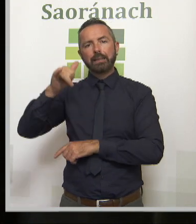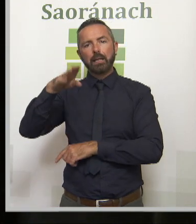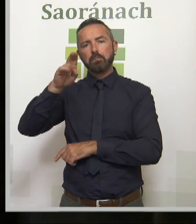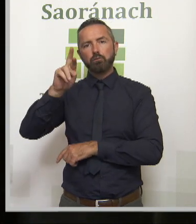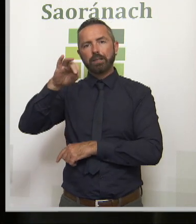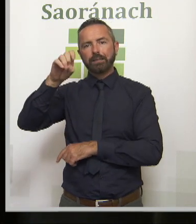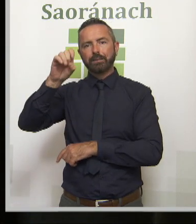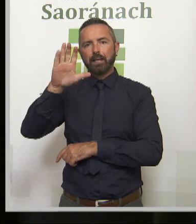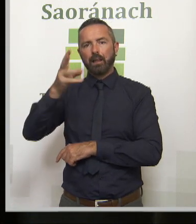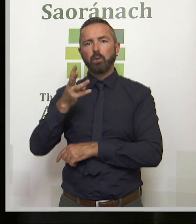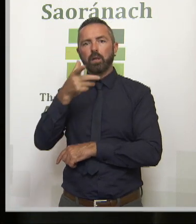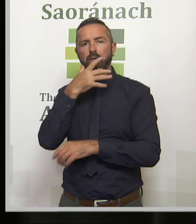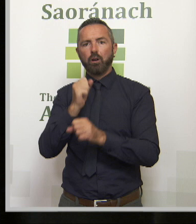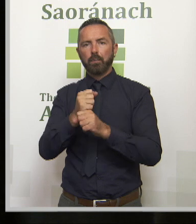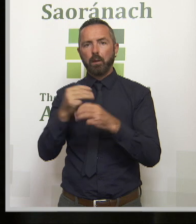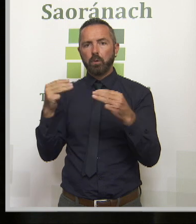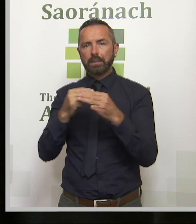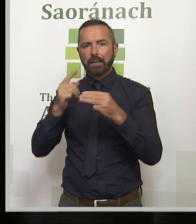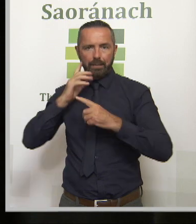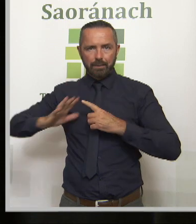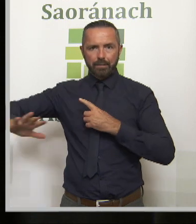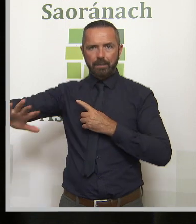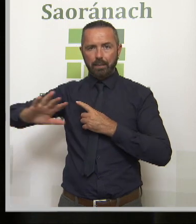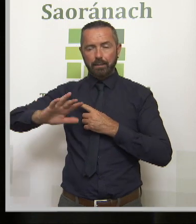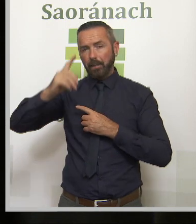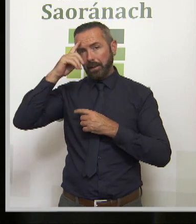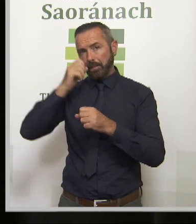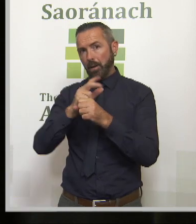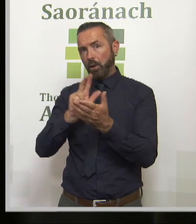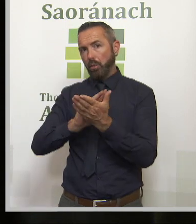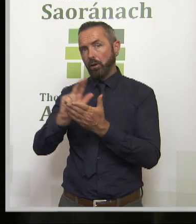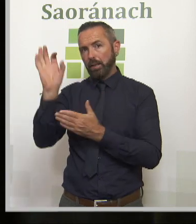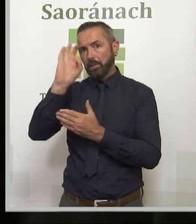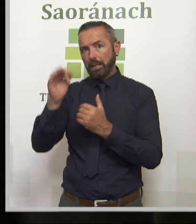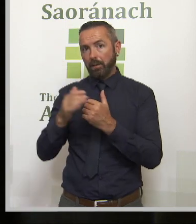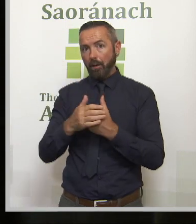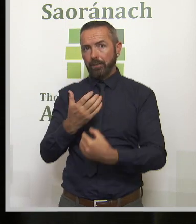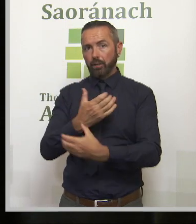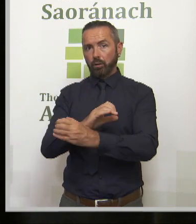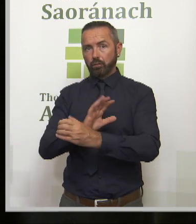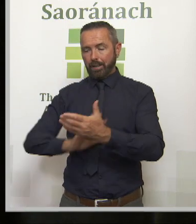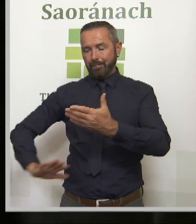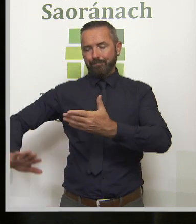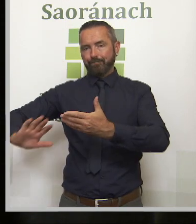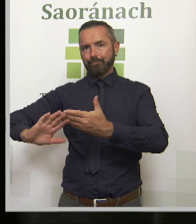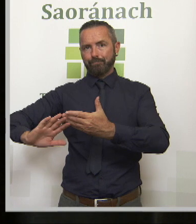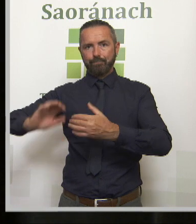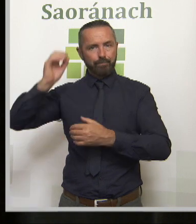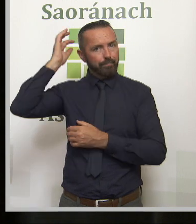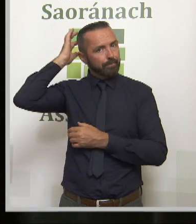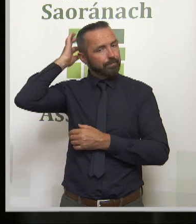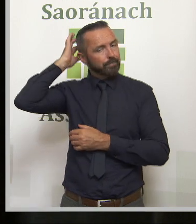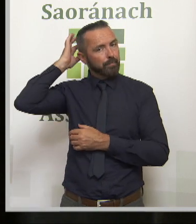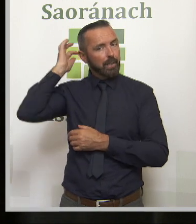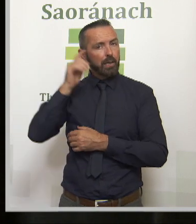Wildlife will be talking about protected sites, which is about 13% of the country. But actually, quite a lot of those are also